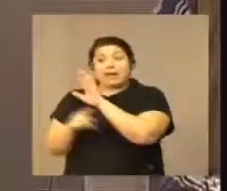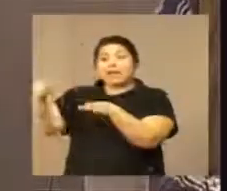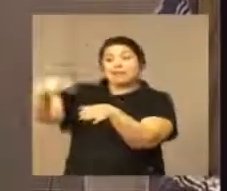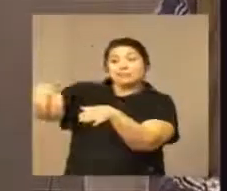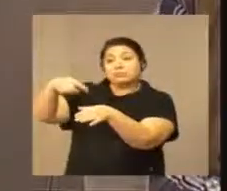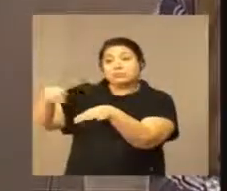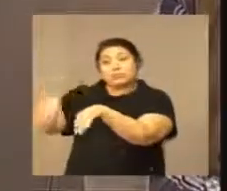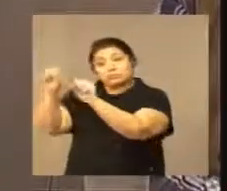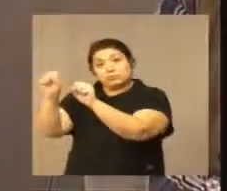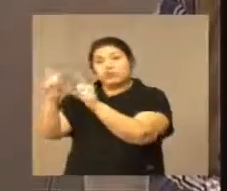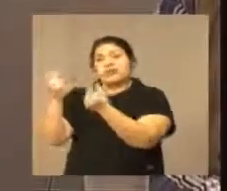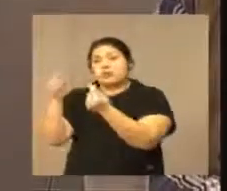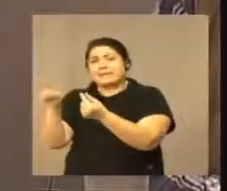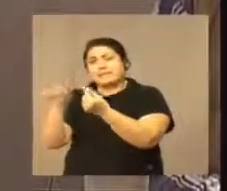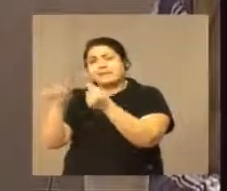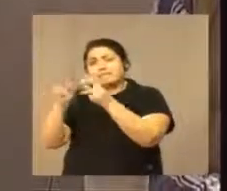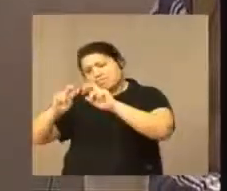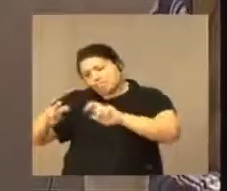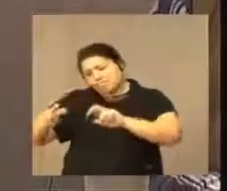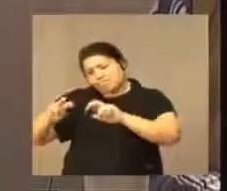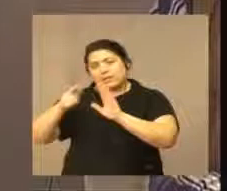terms of examining the legislation